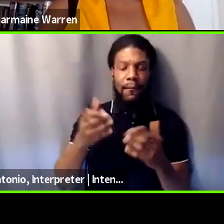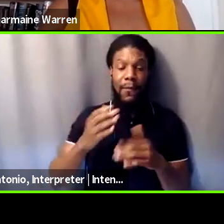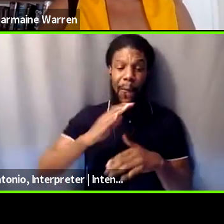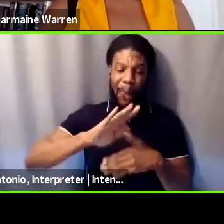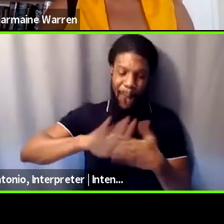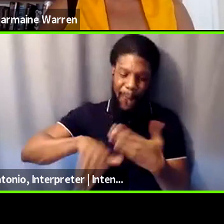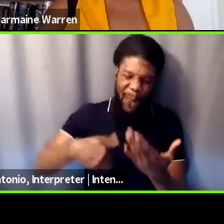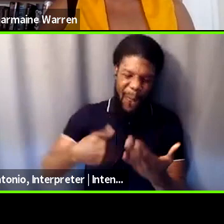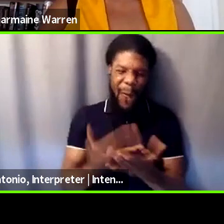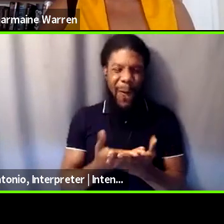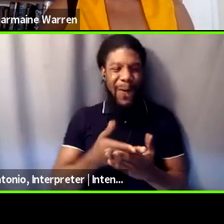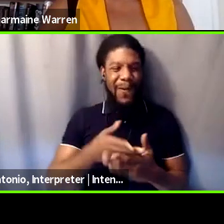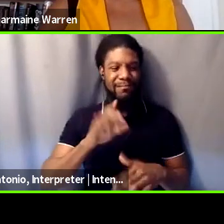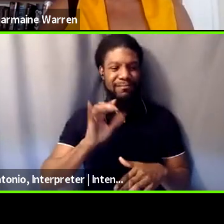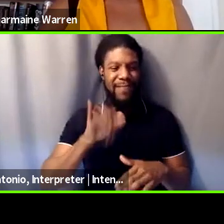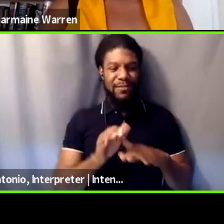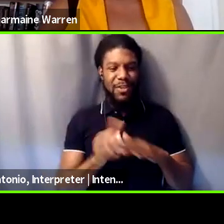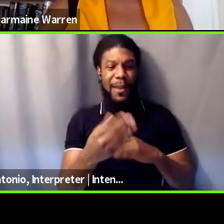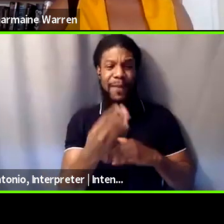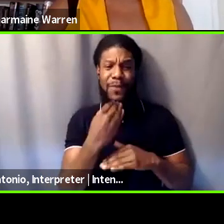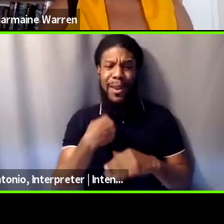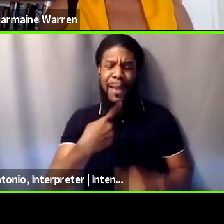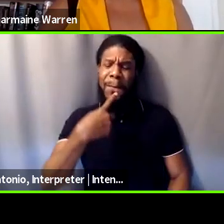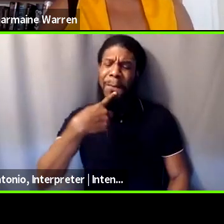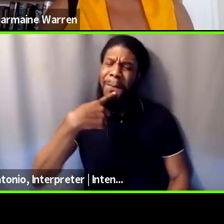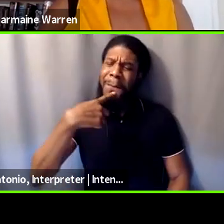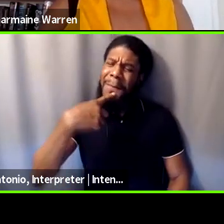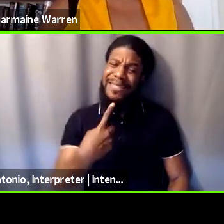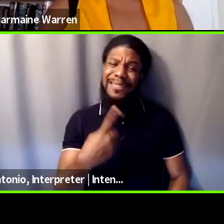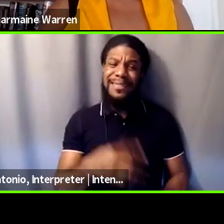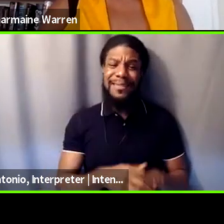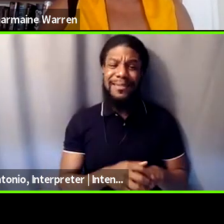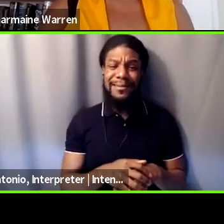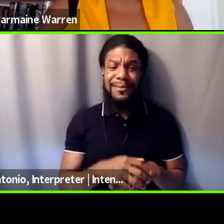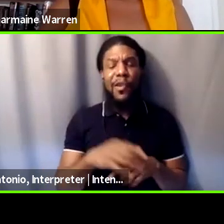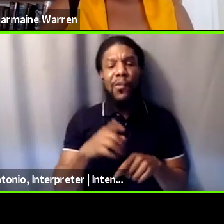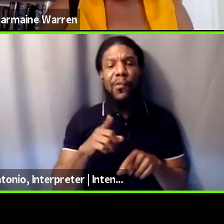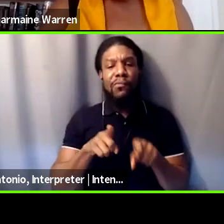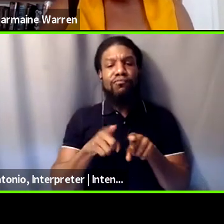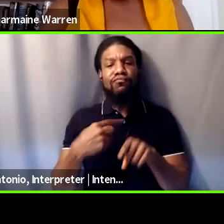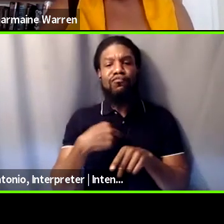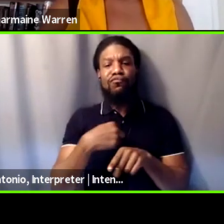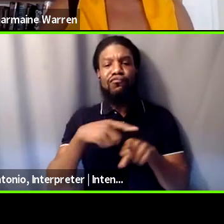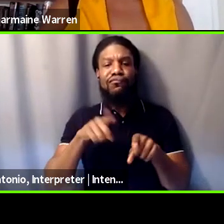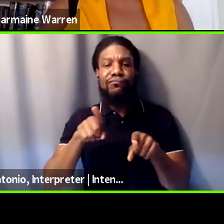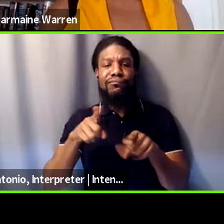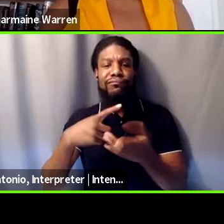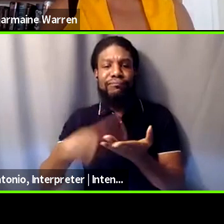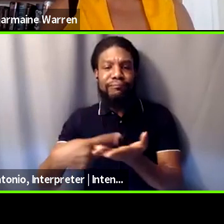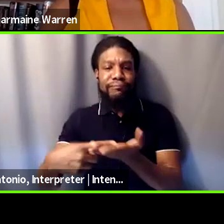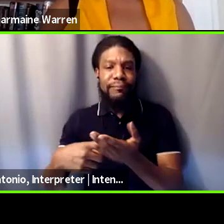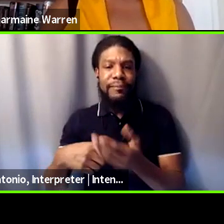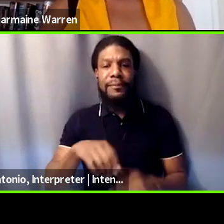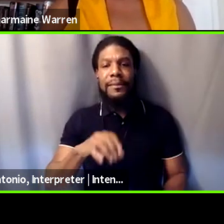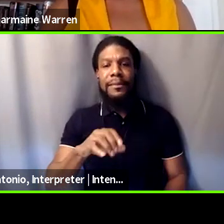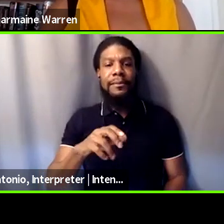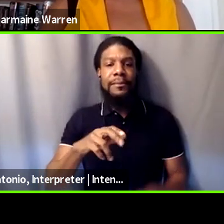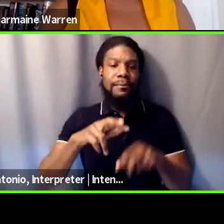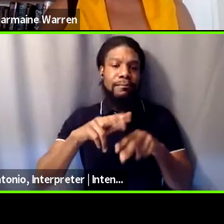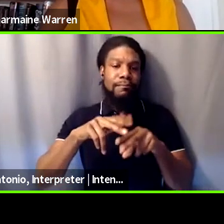miss so much. We also talked about seasoning, salt and pepper are not seasoning.